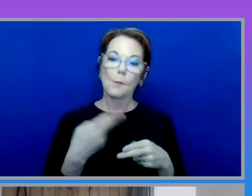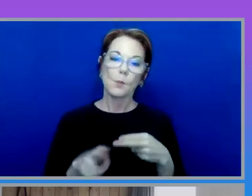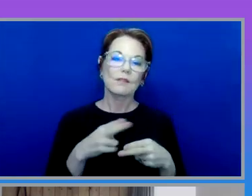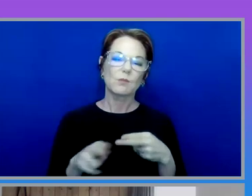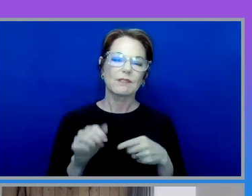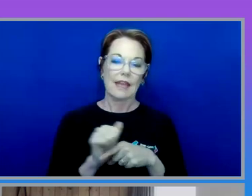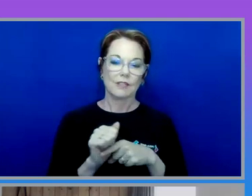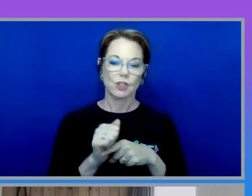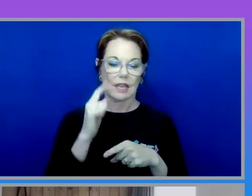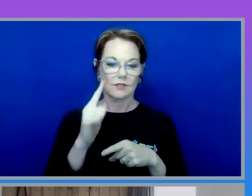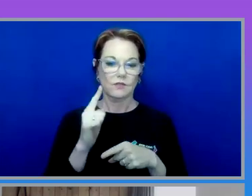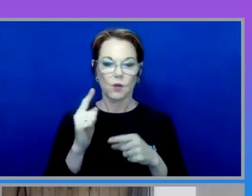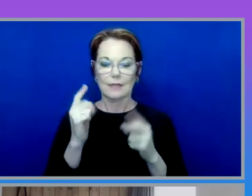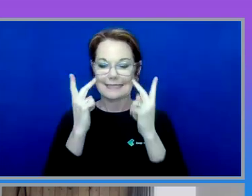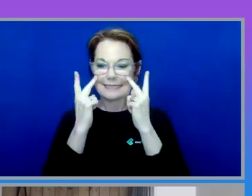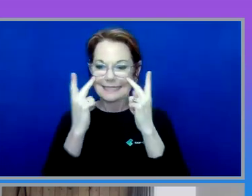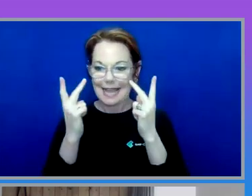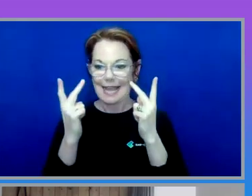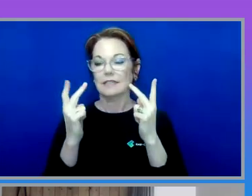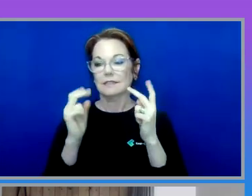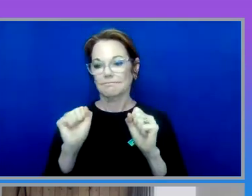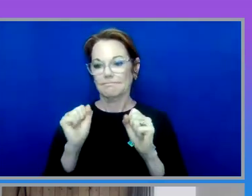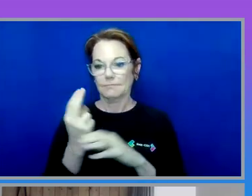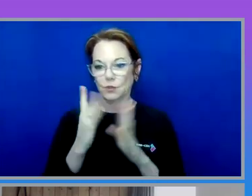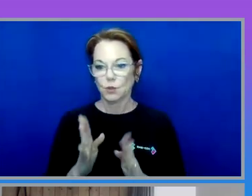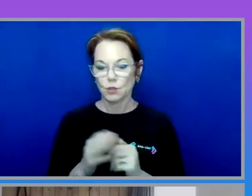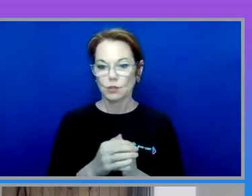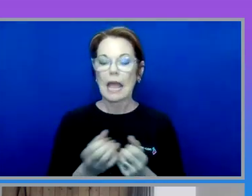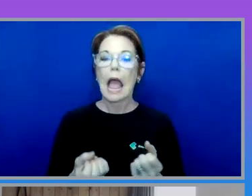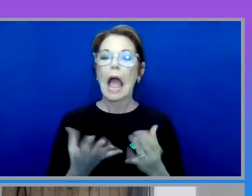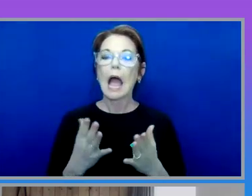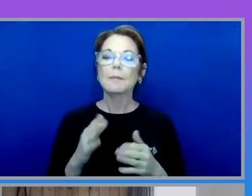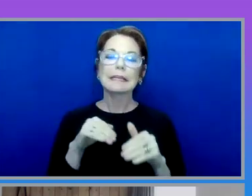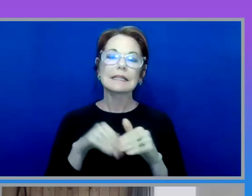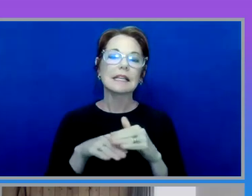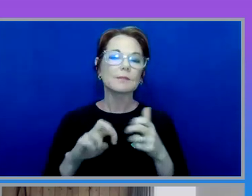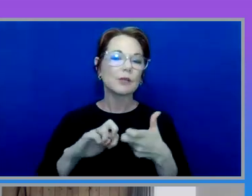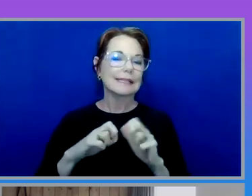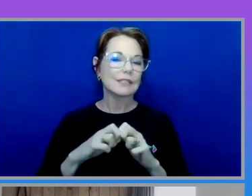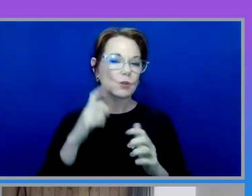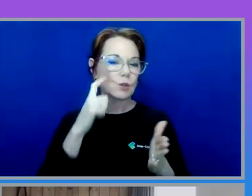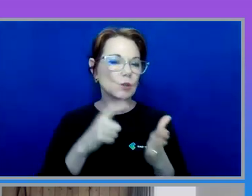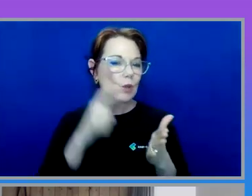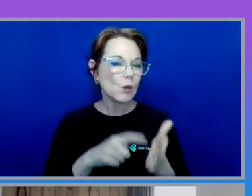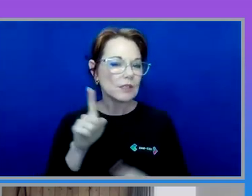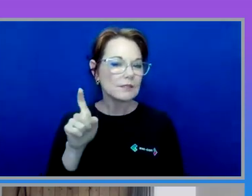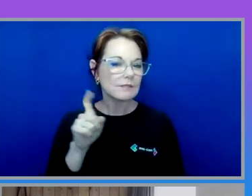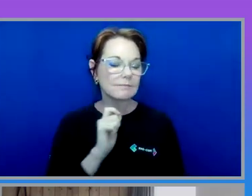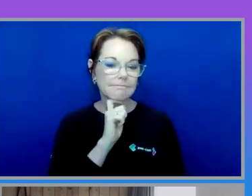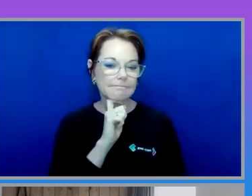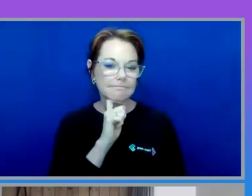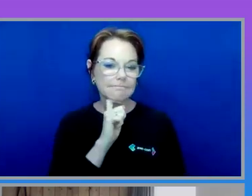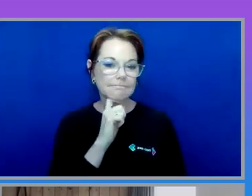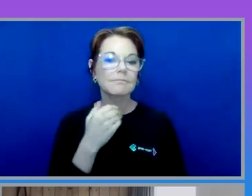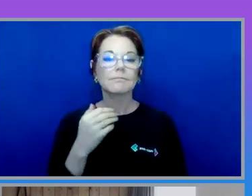exercise for the sighted users in the audience. How many accessibility issues do you think you see just by looking at it? We